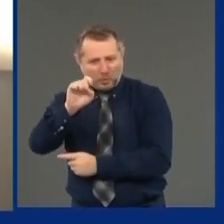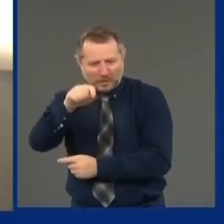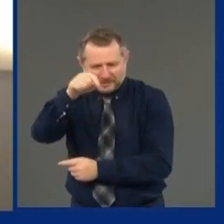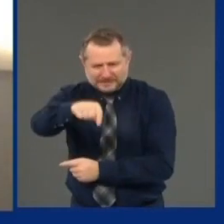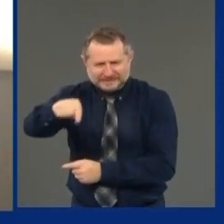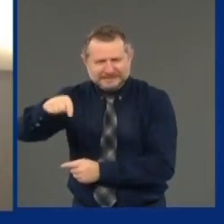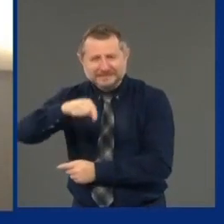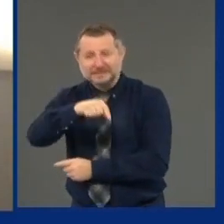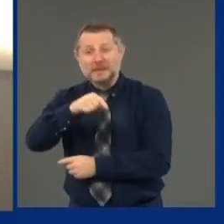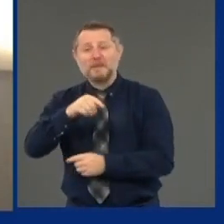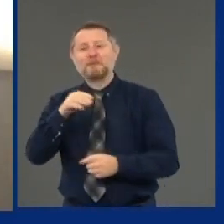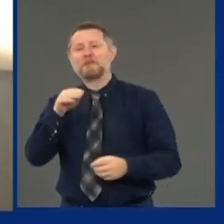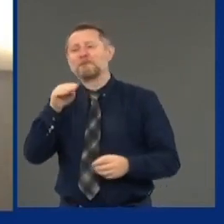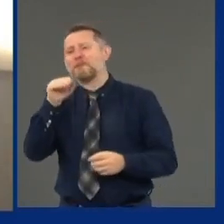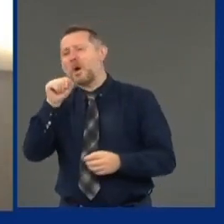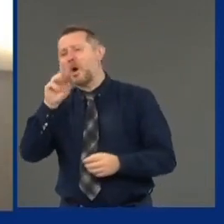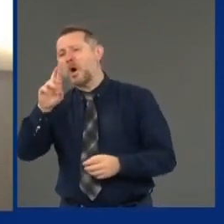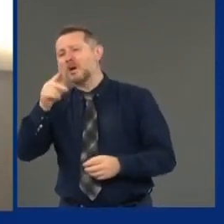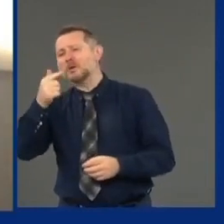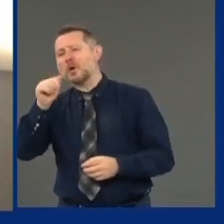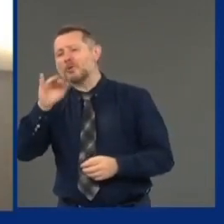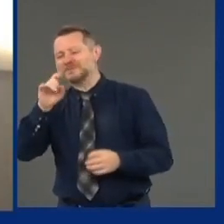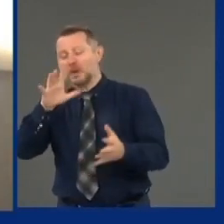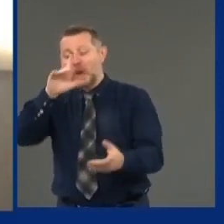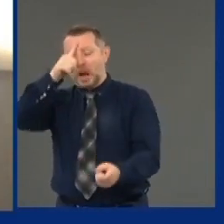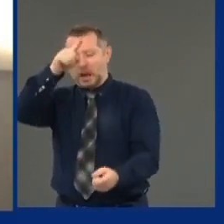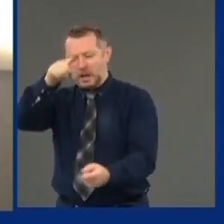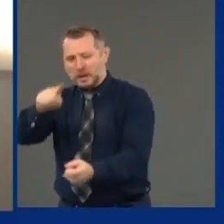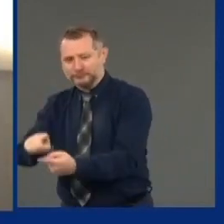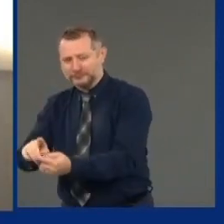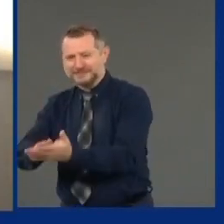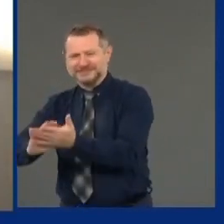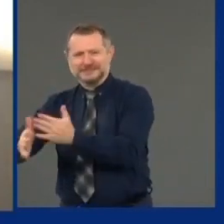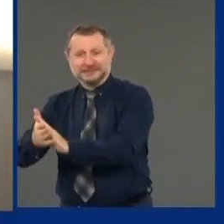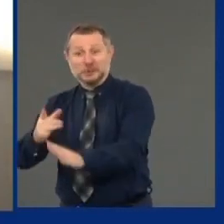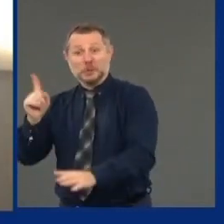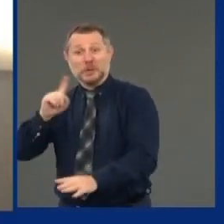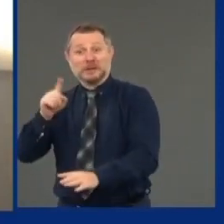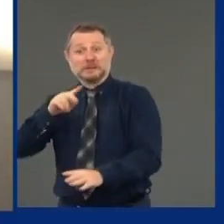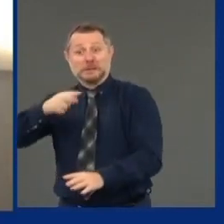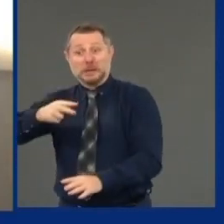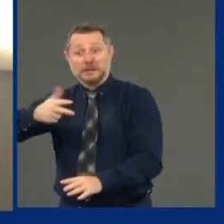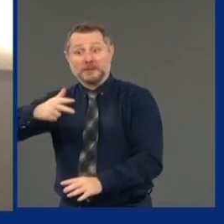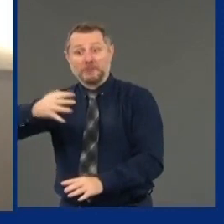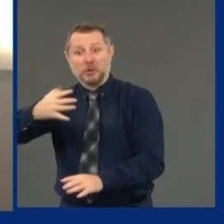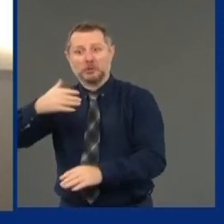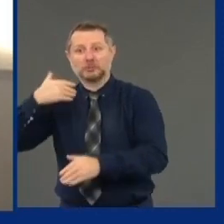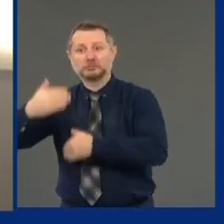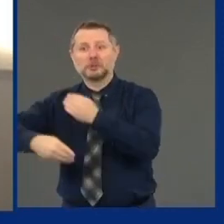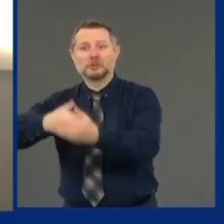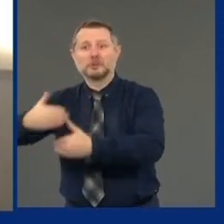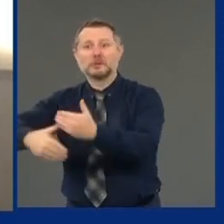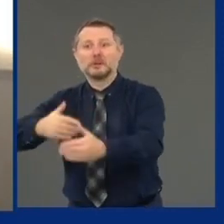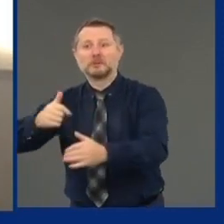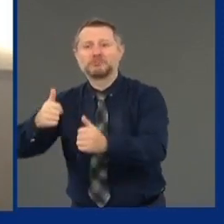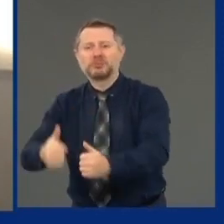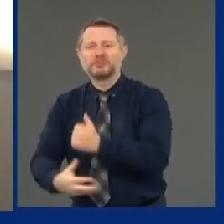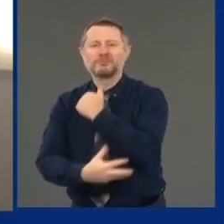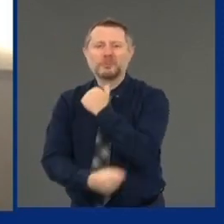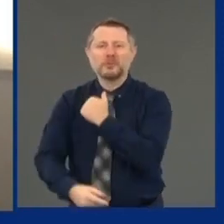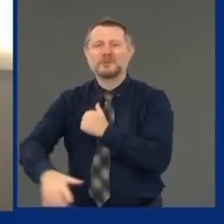have multi-generational housing and so on that are difficult to communicate with, to